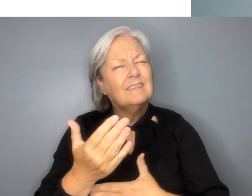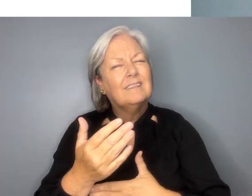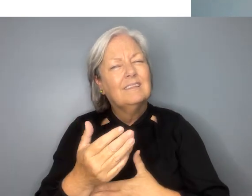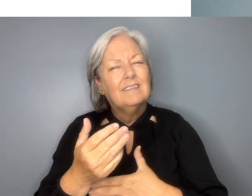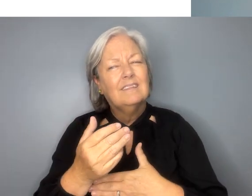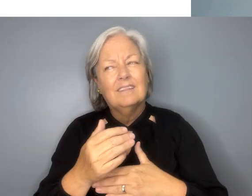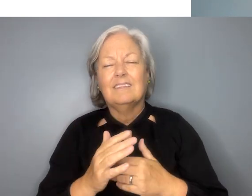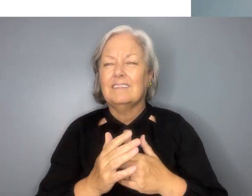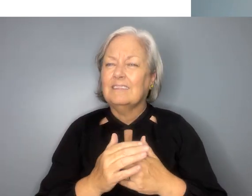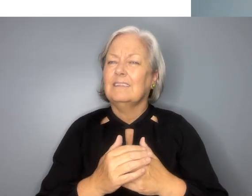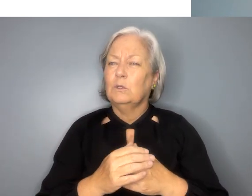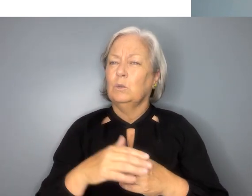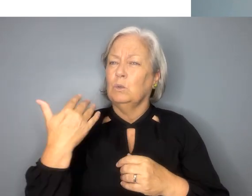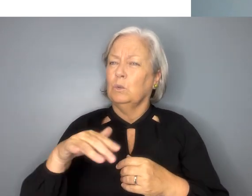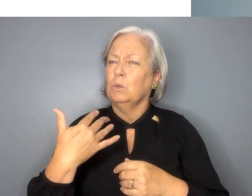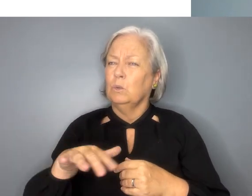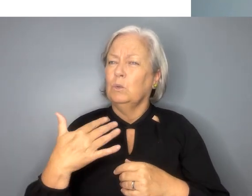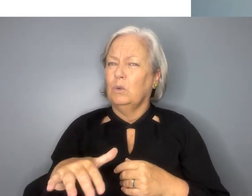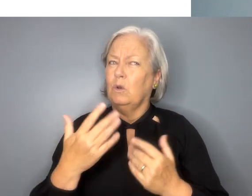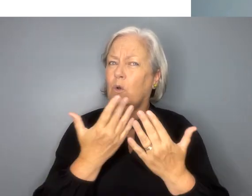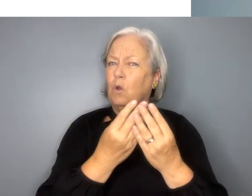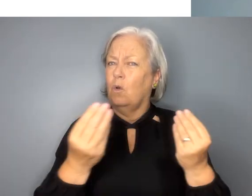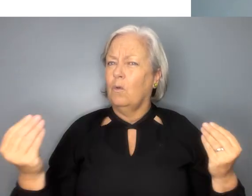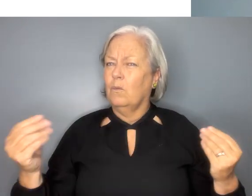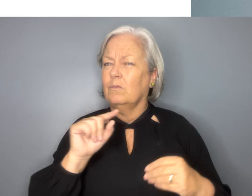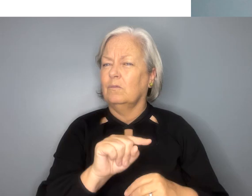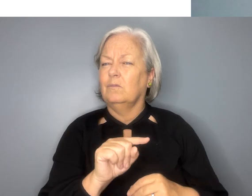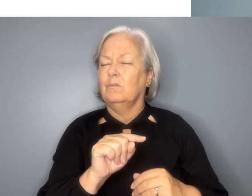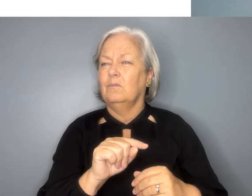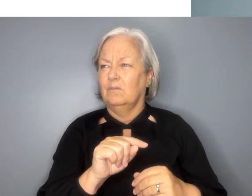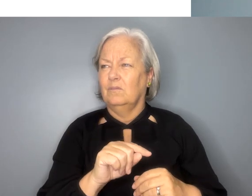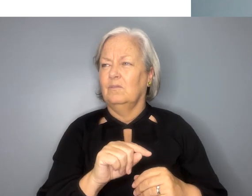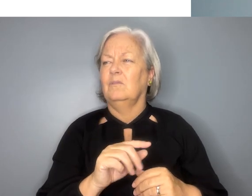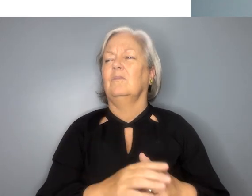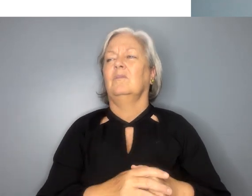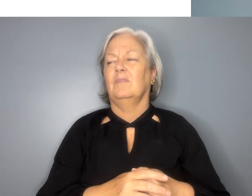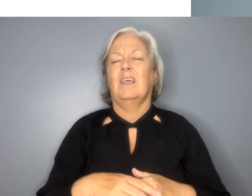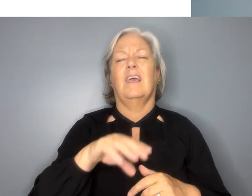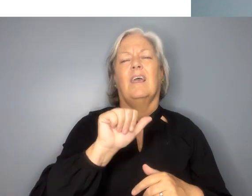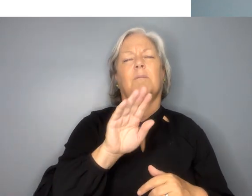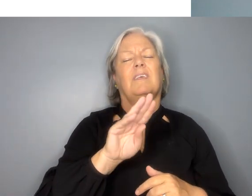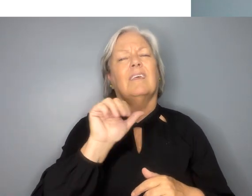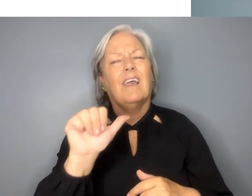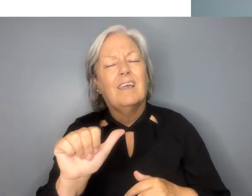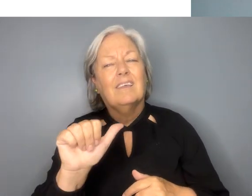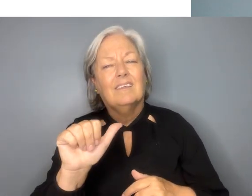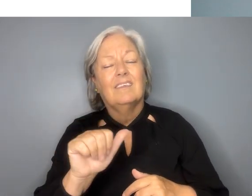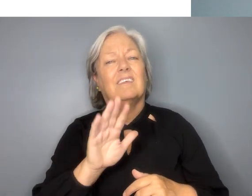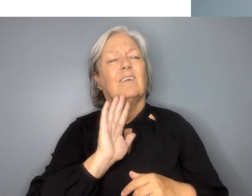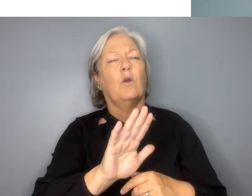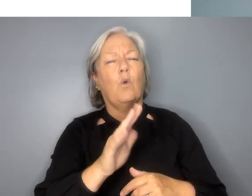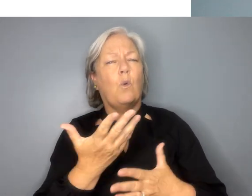has been pretty insidious. But I think there's, for example, ABA therapy, or applied